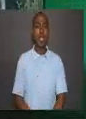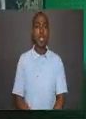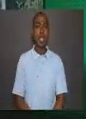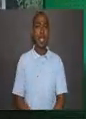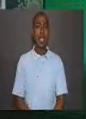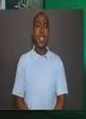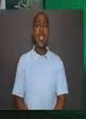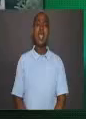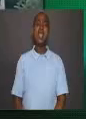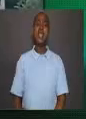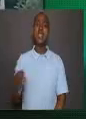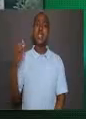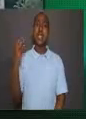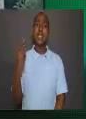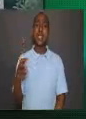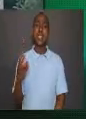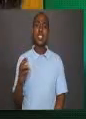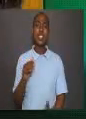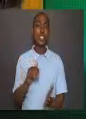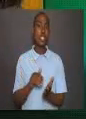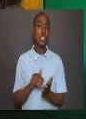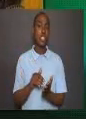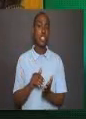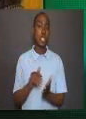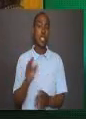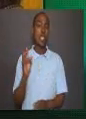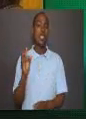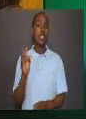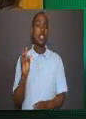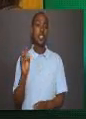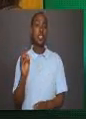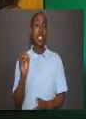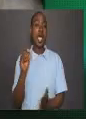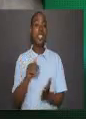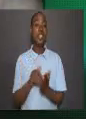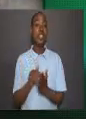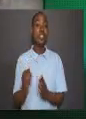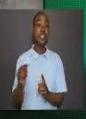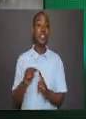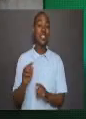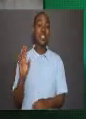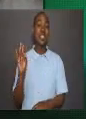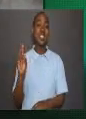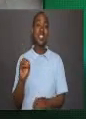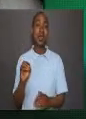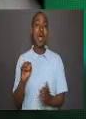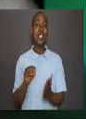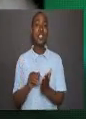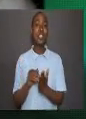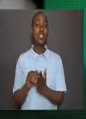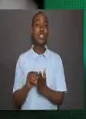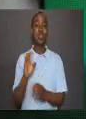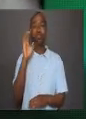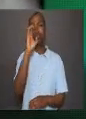60,000 to 70,000 people die of AIDS every year in Ethiopia,